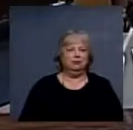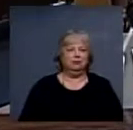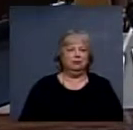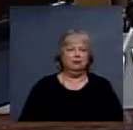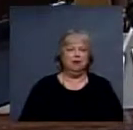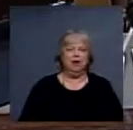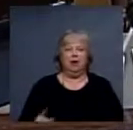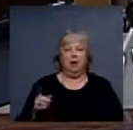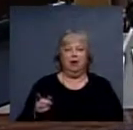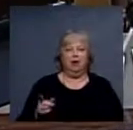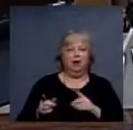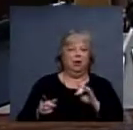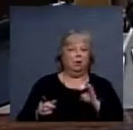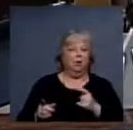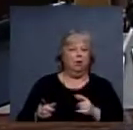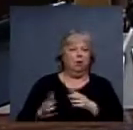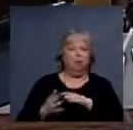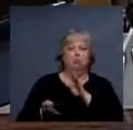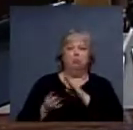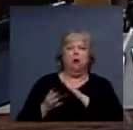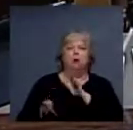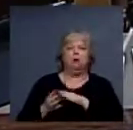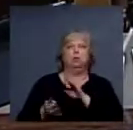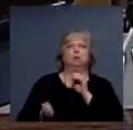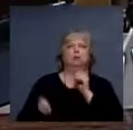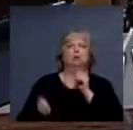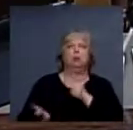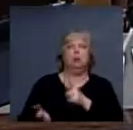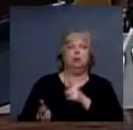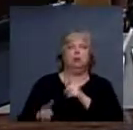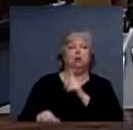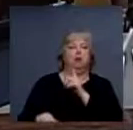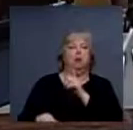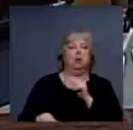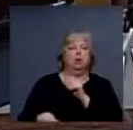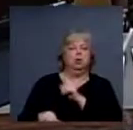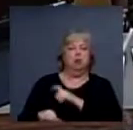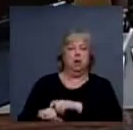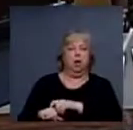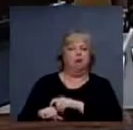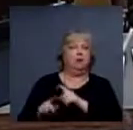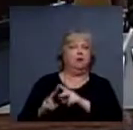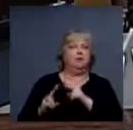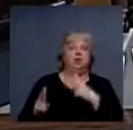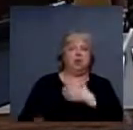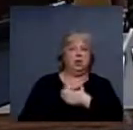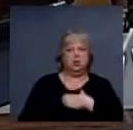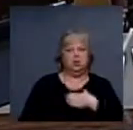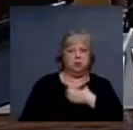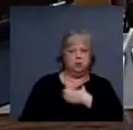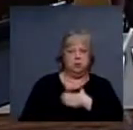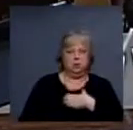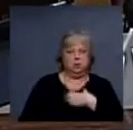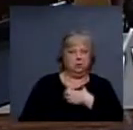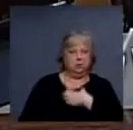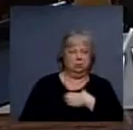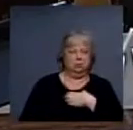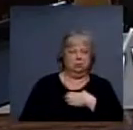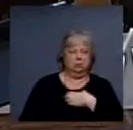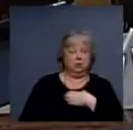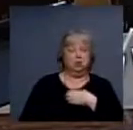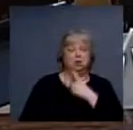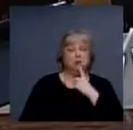And he barks all the time. And it's extremely annoying. Extremely.